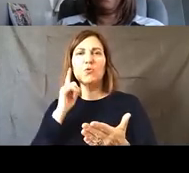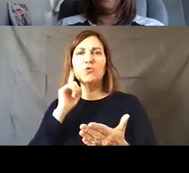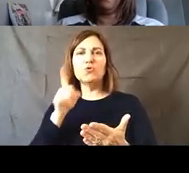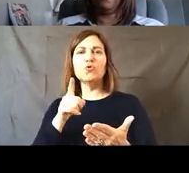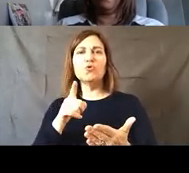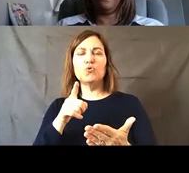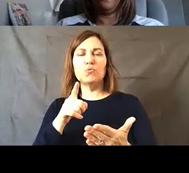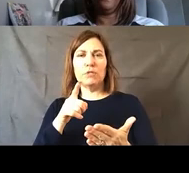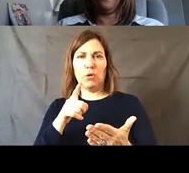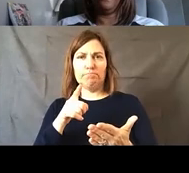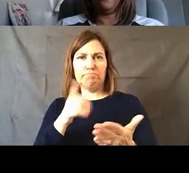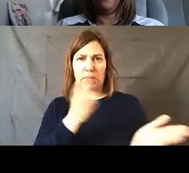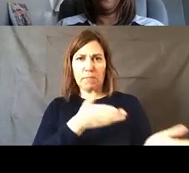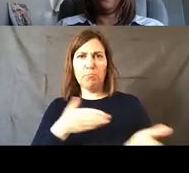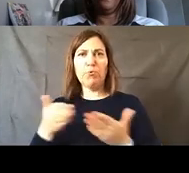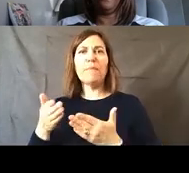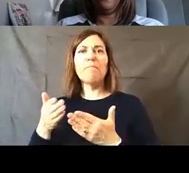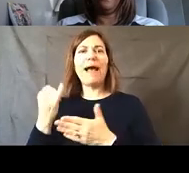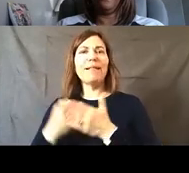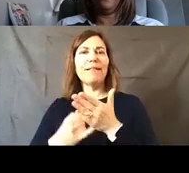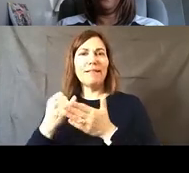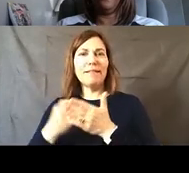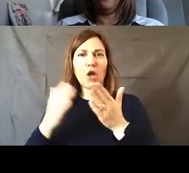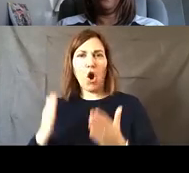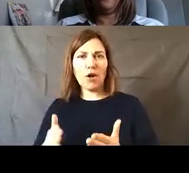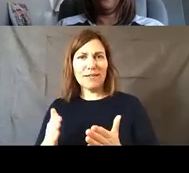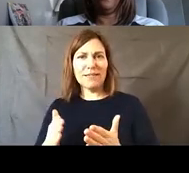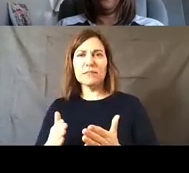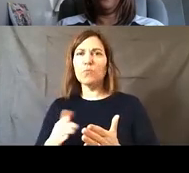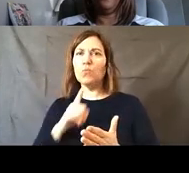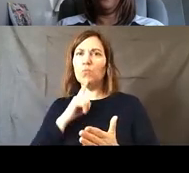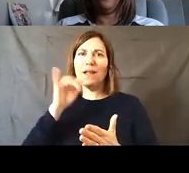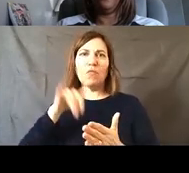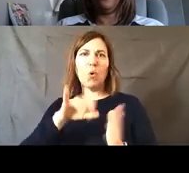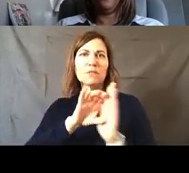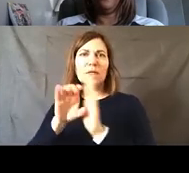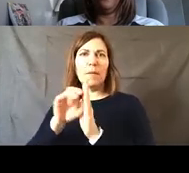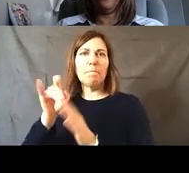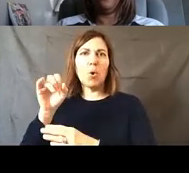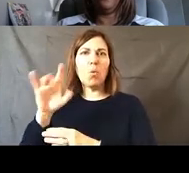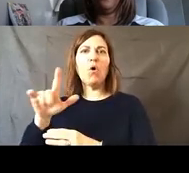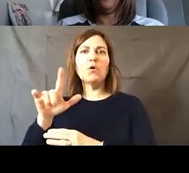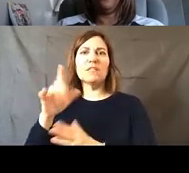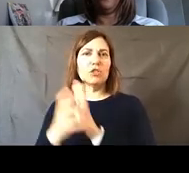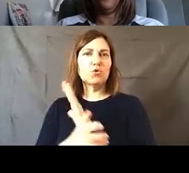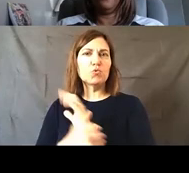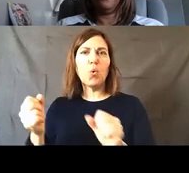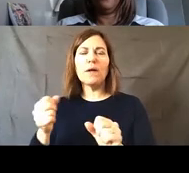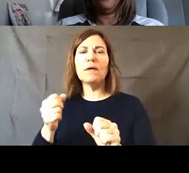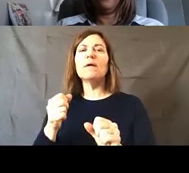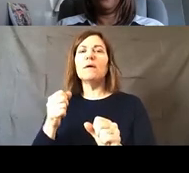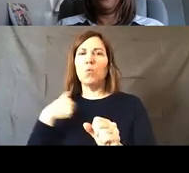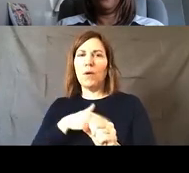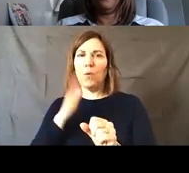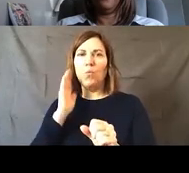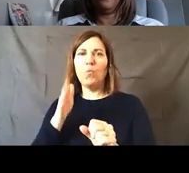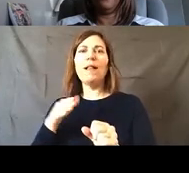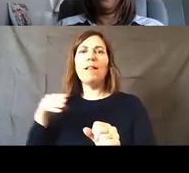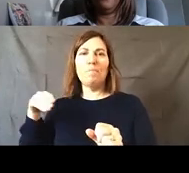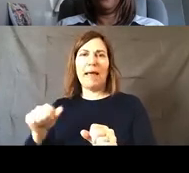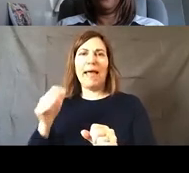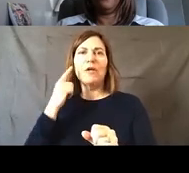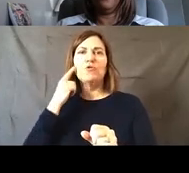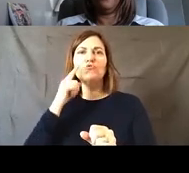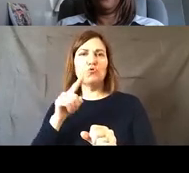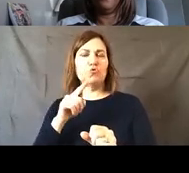restore the murals that were destroyed on the building. Public Works will provide for repainting of the building itself. Graffiti